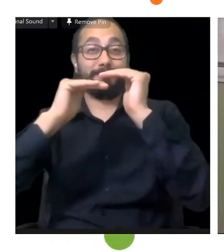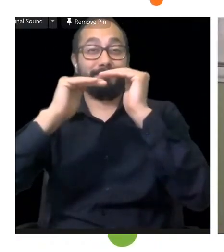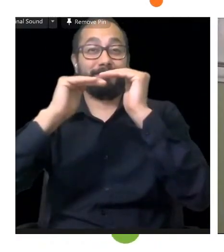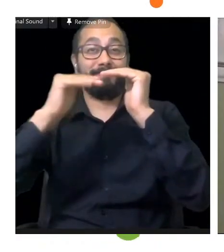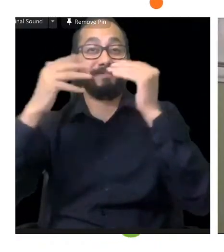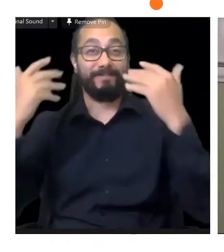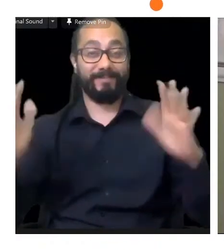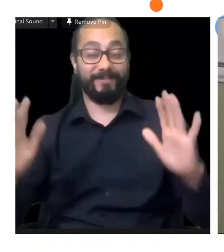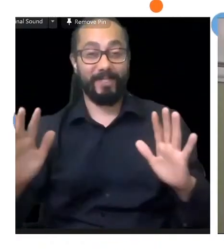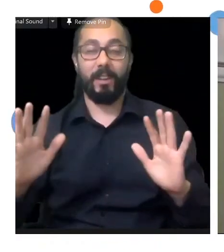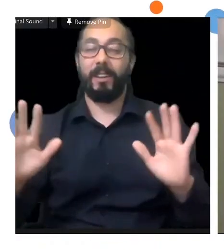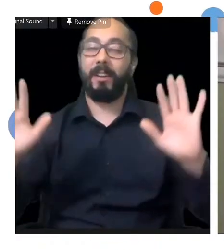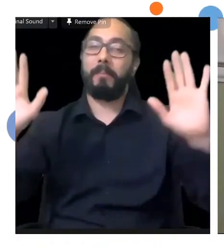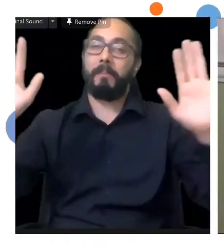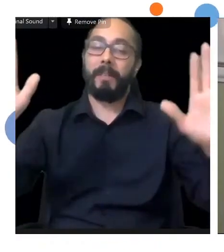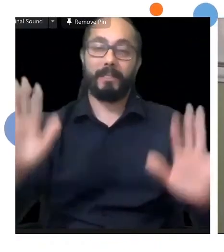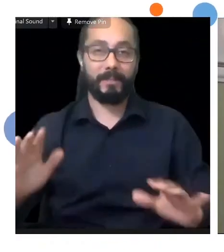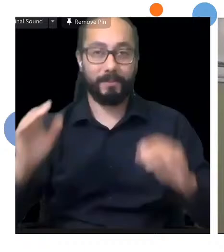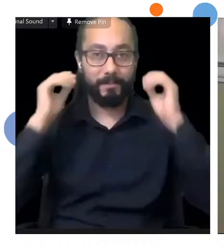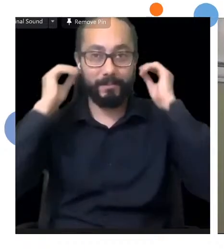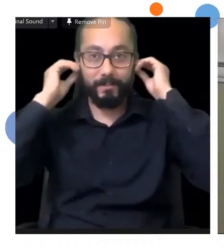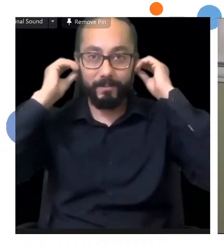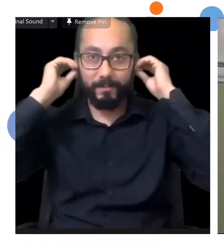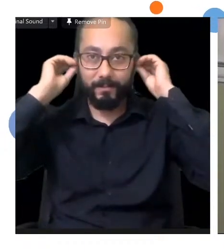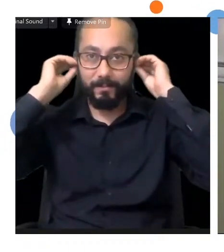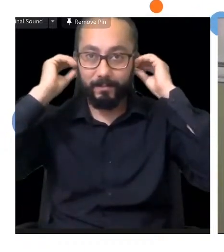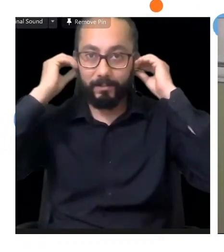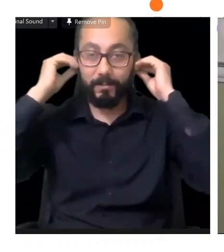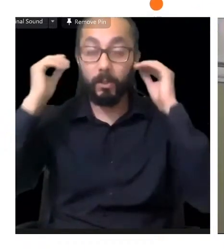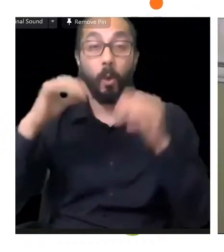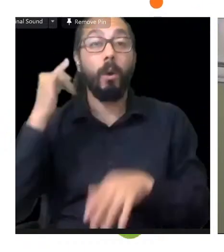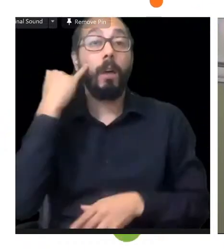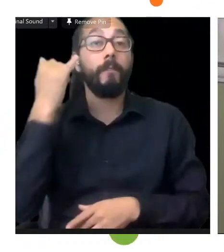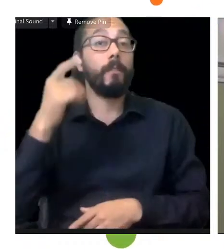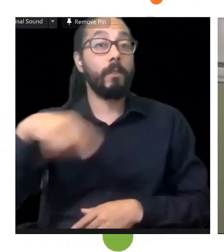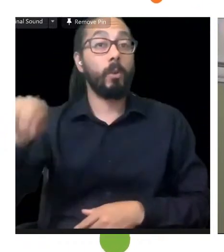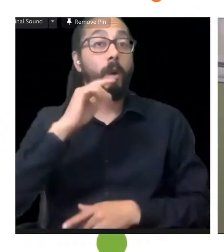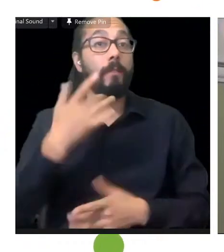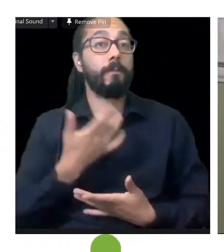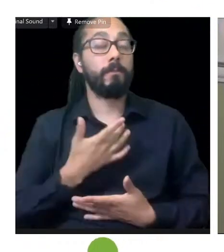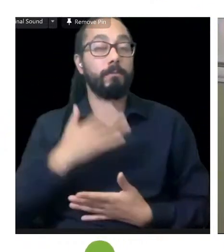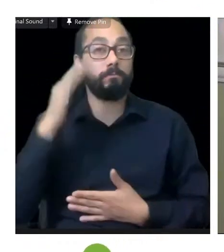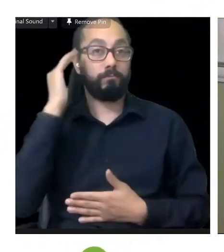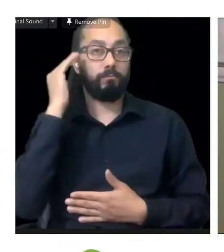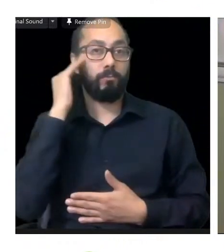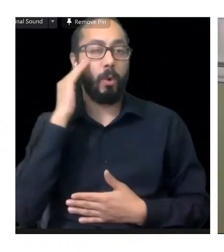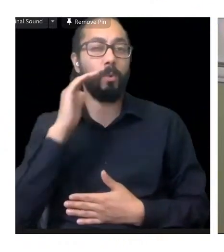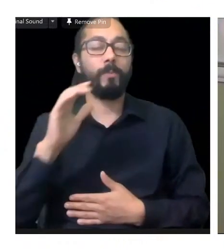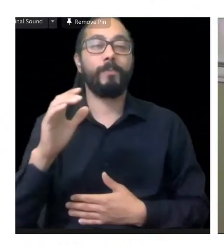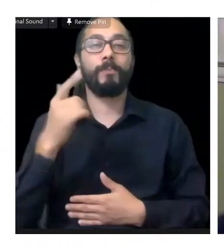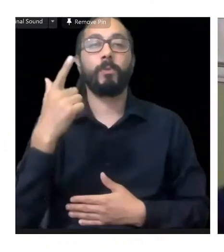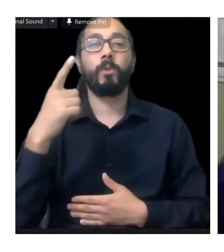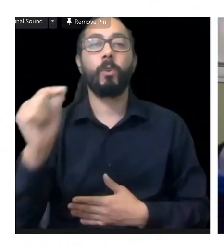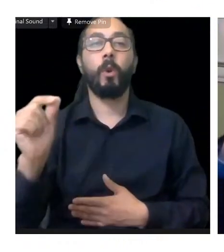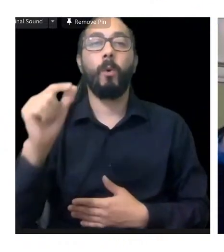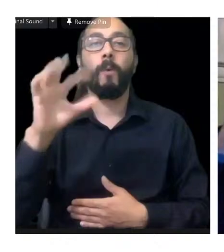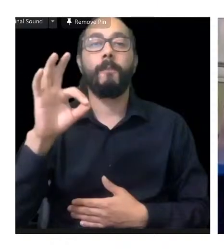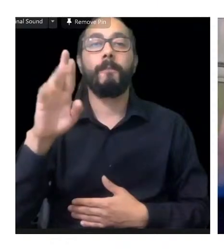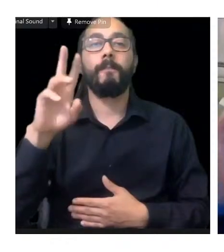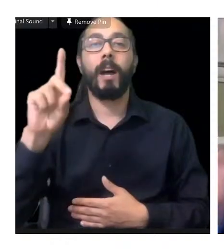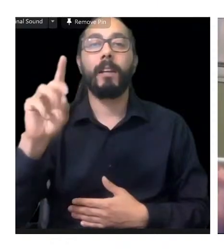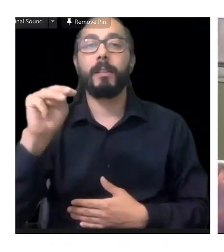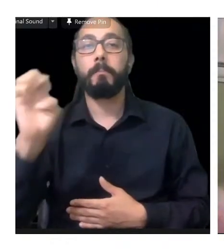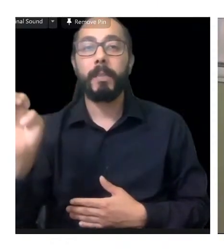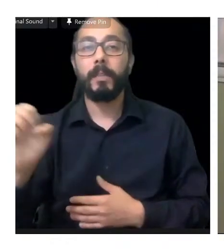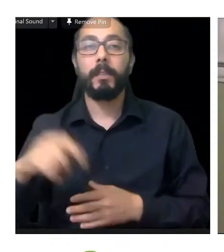The way it worked, like any of you that are familiar with crowdsourcing, GoFundMe, Patreon, those sorts of models, we had a series of